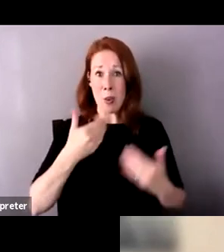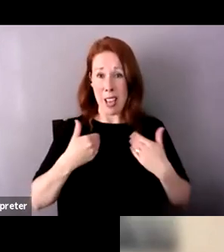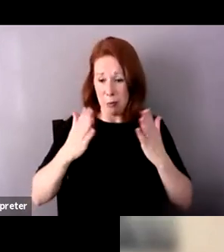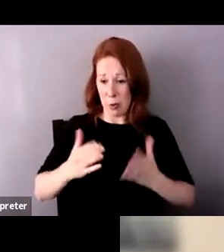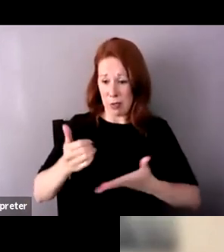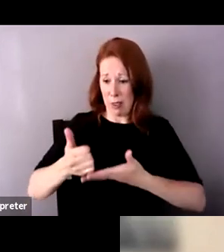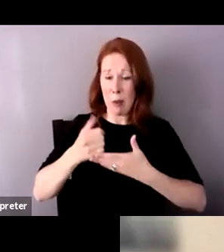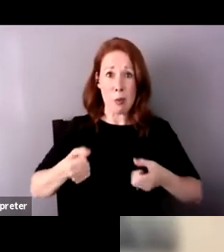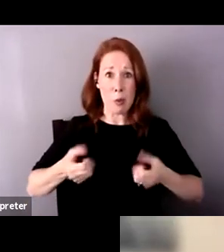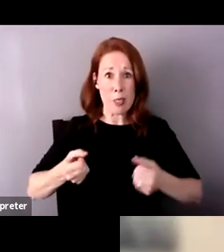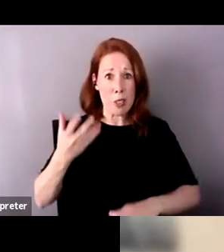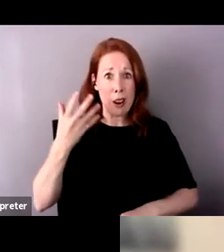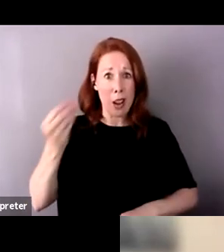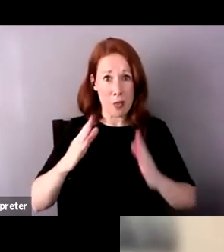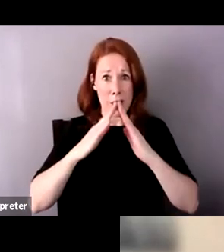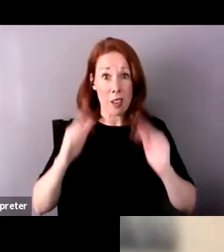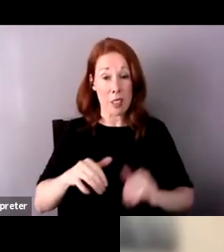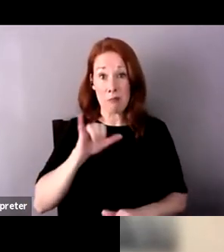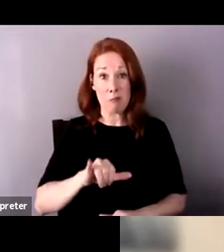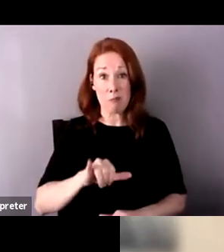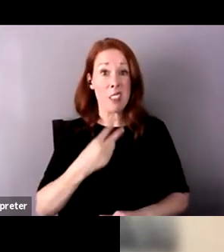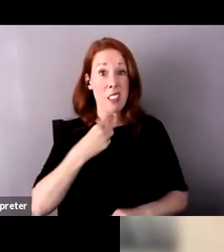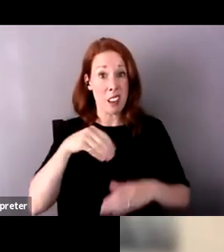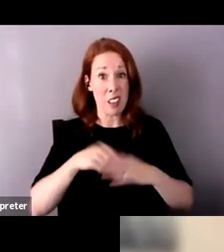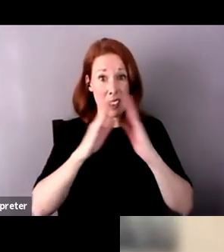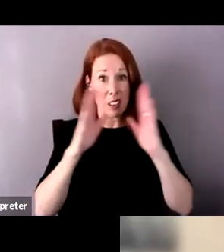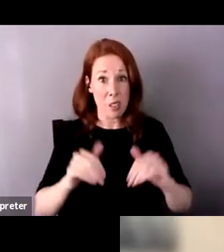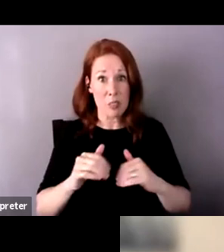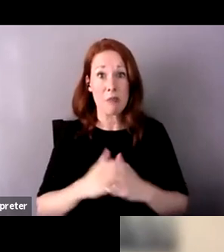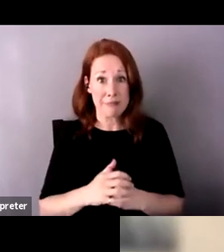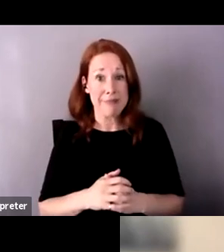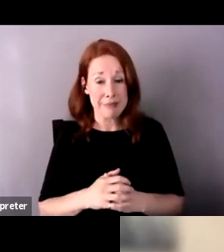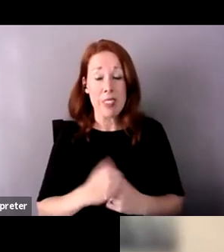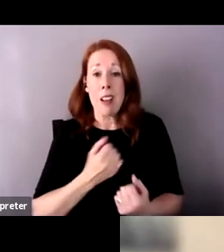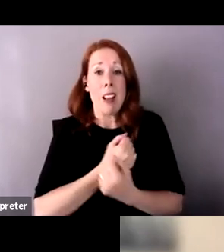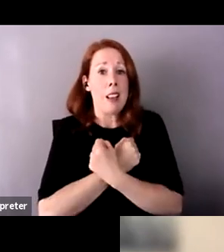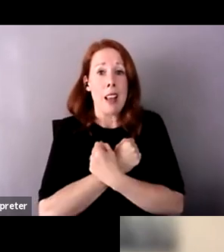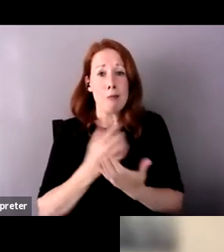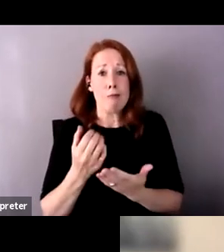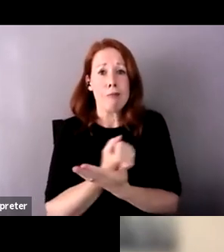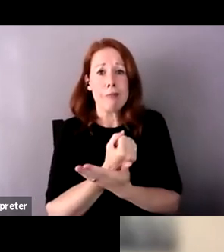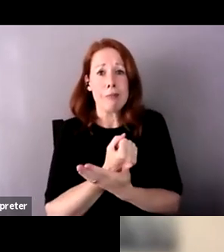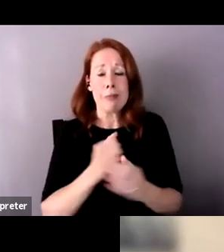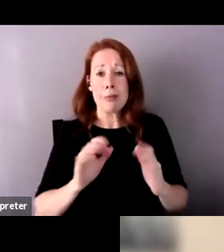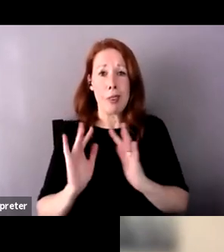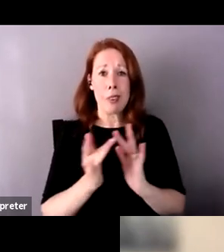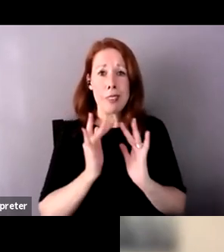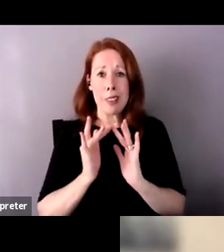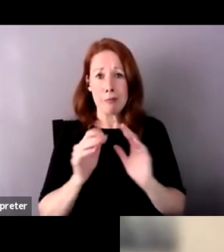get the wheelchair out of the house, I can't leave the house. So I actually love to be able to do things